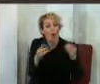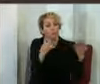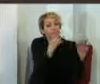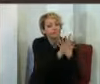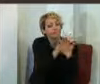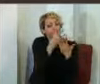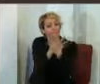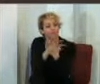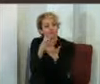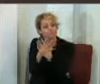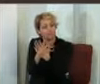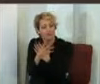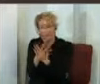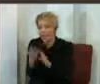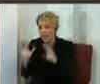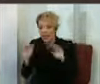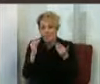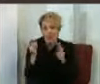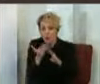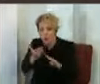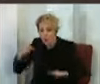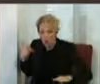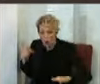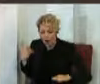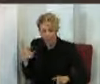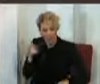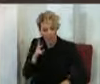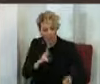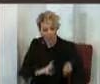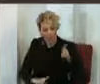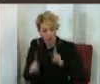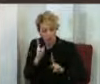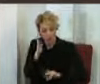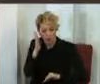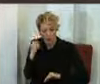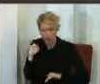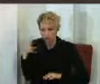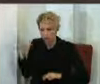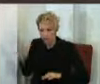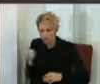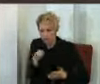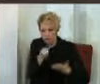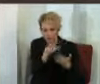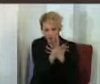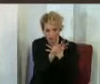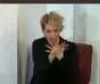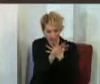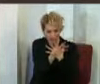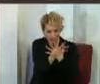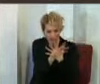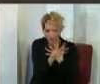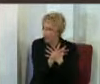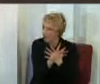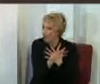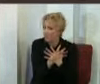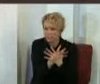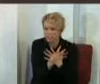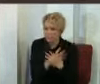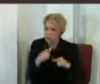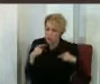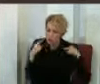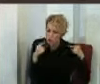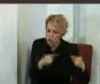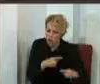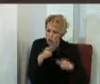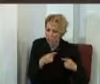before. And those folks who are going to probably end up in those prisons are some of the most disadvantaged in their childhood